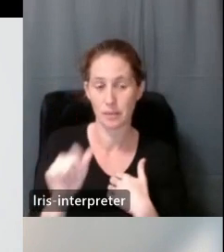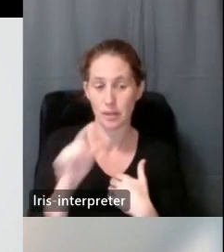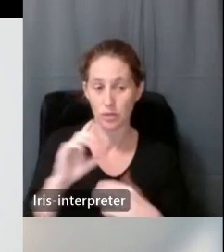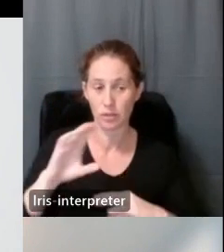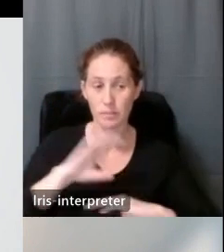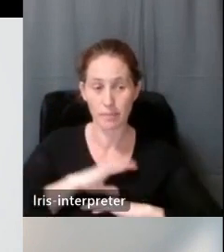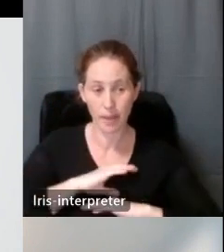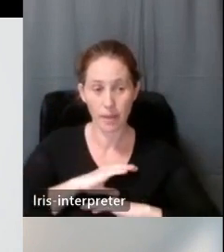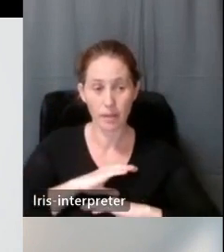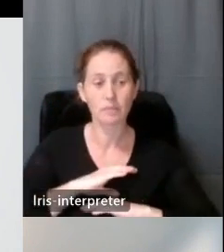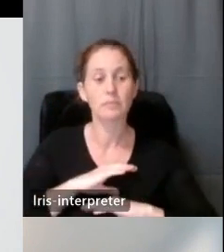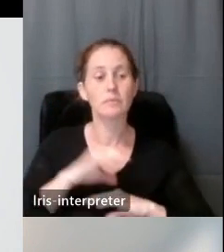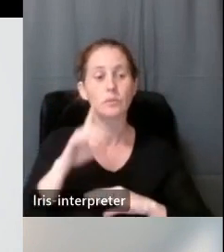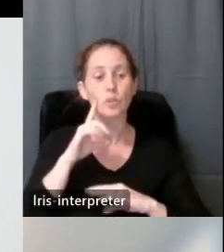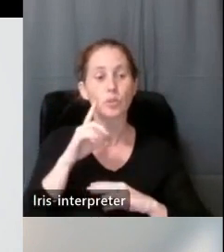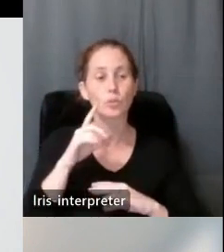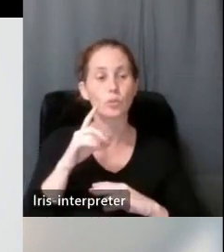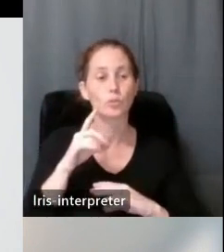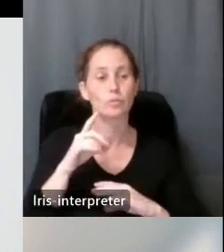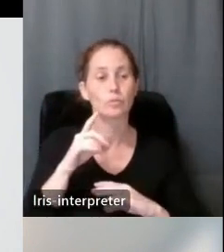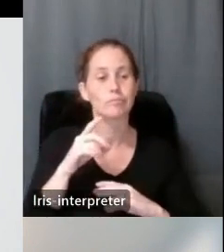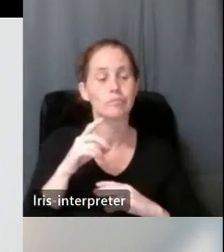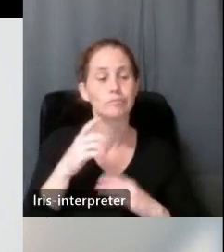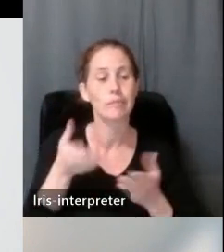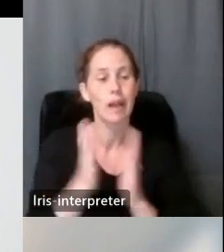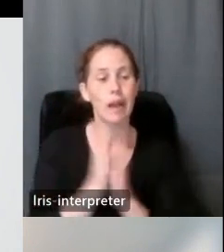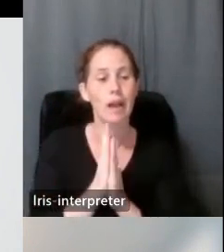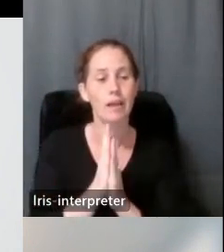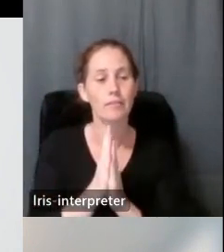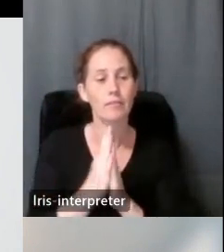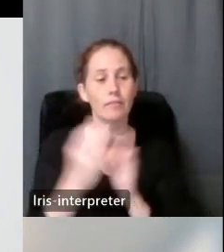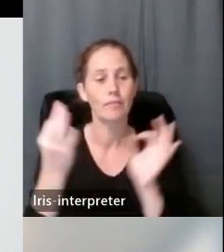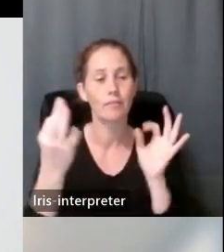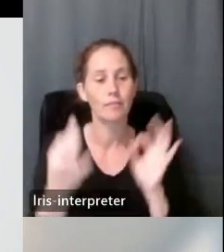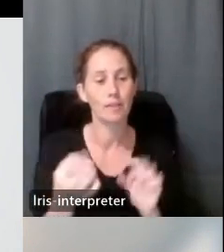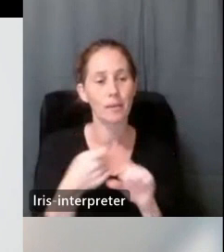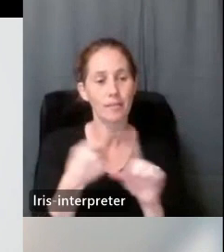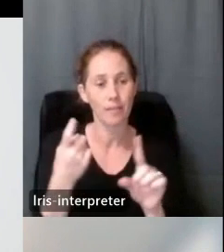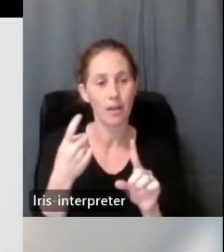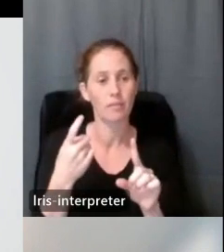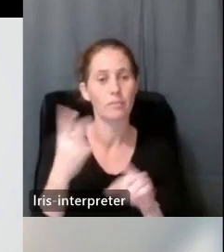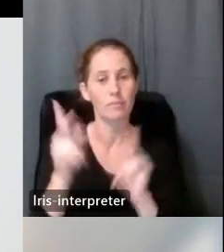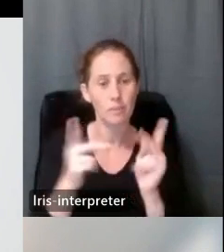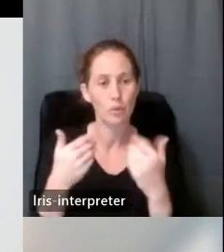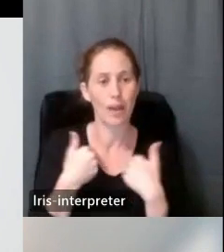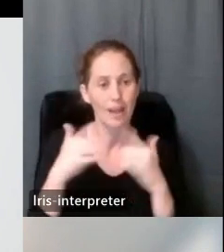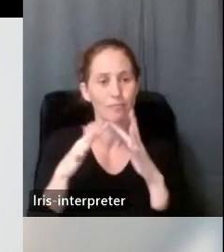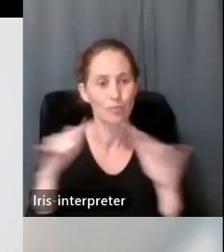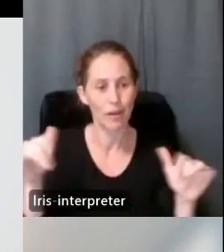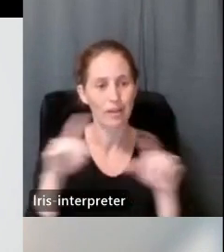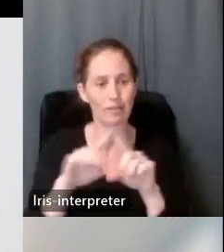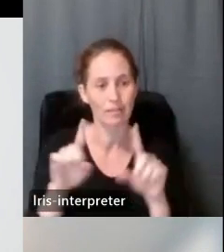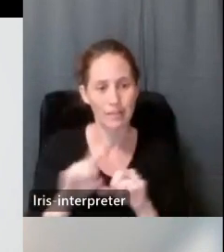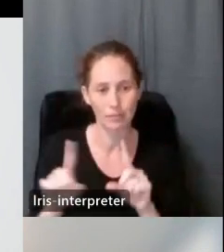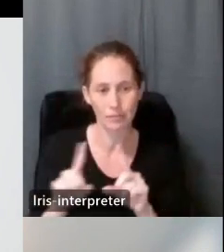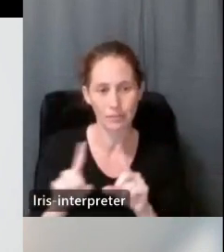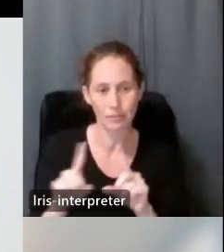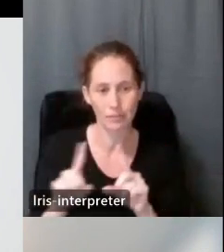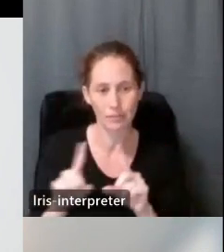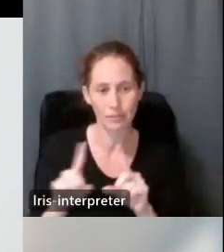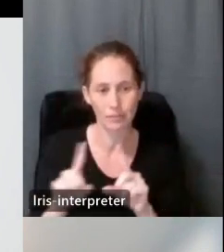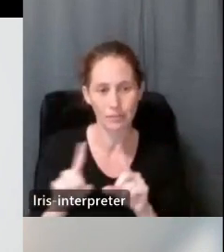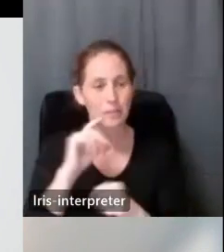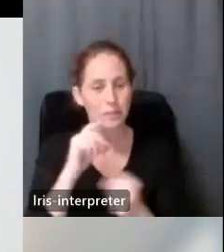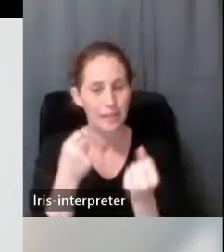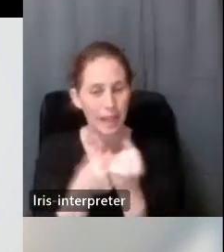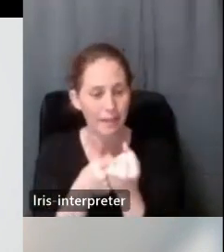met is to solicit input from people with a variety of disabilities, disability